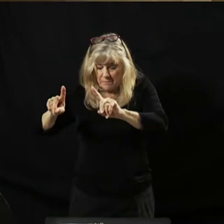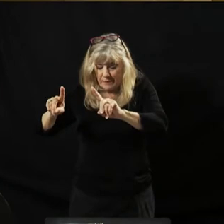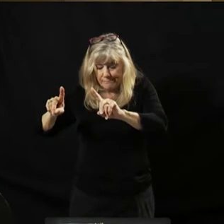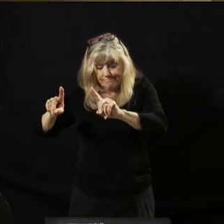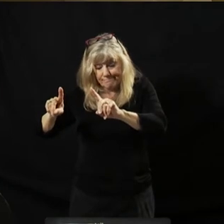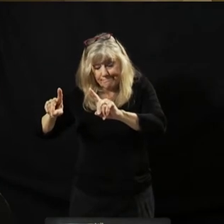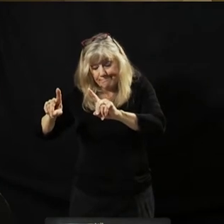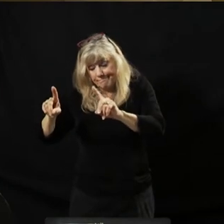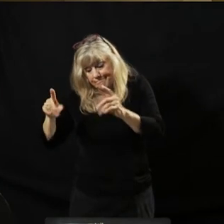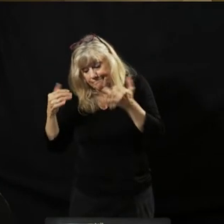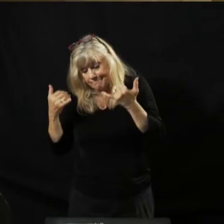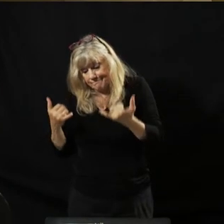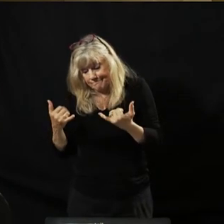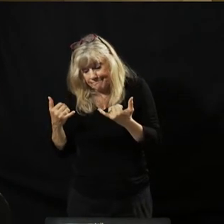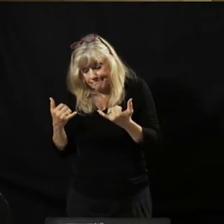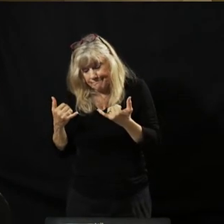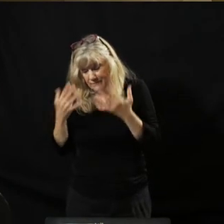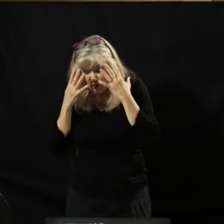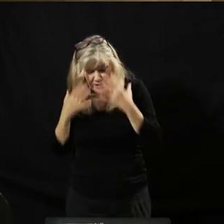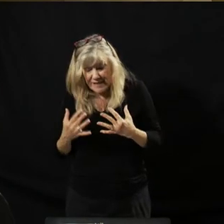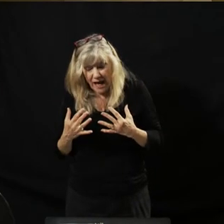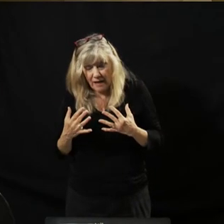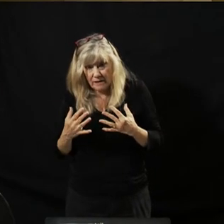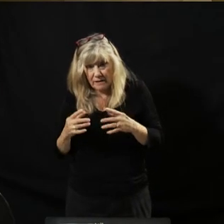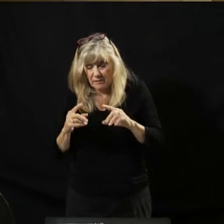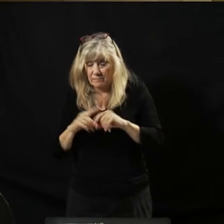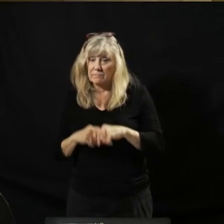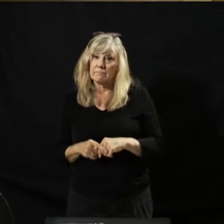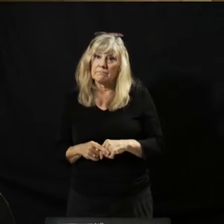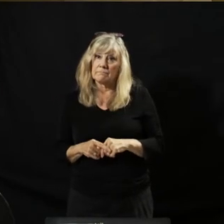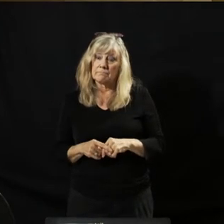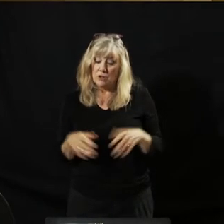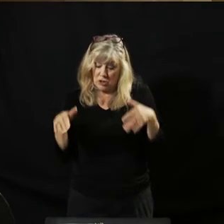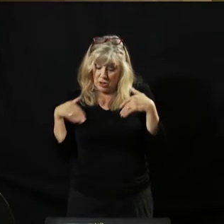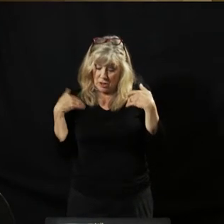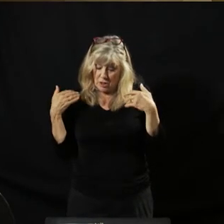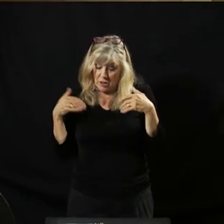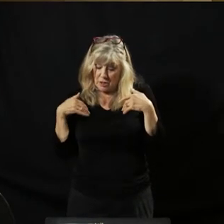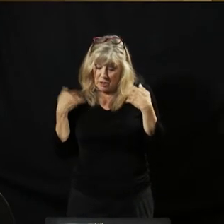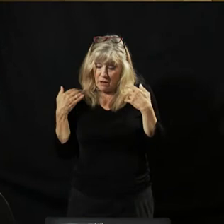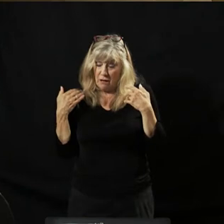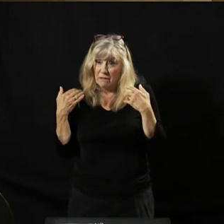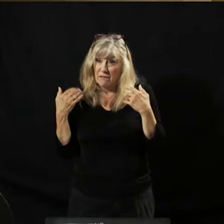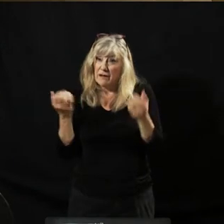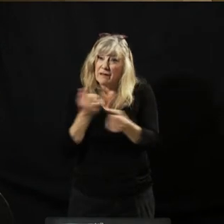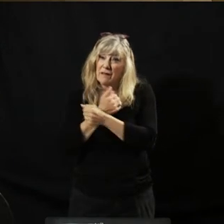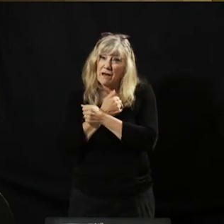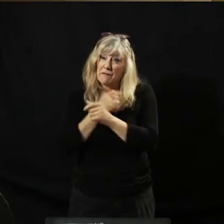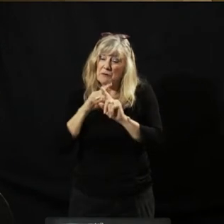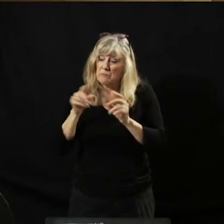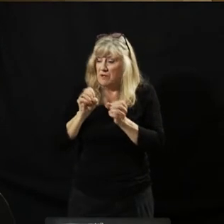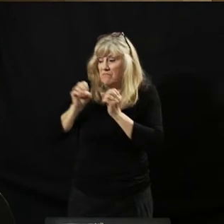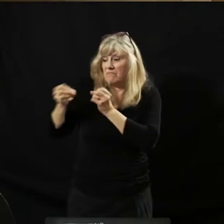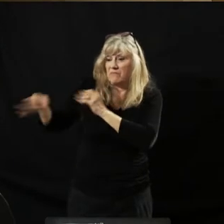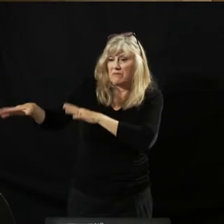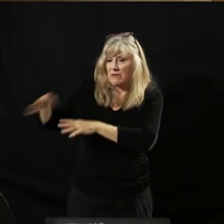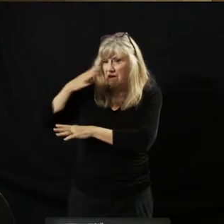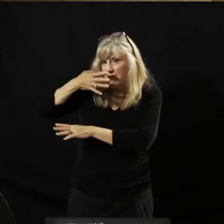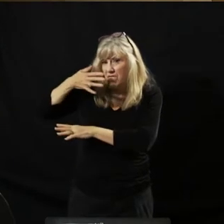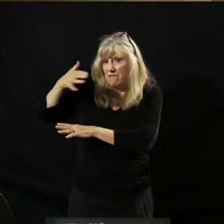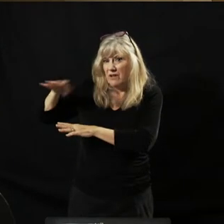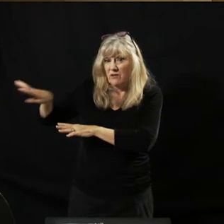spirit, a wife married in youth and then cast off, says your God.